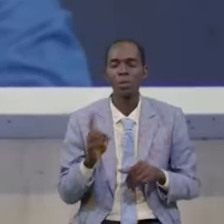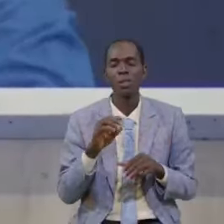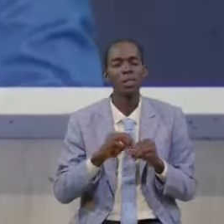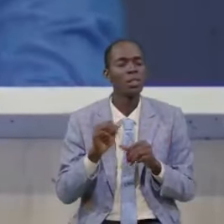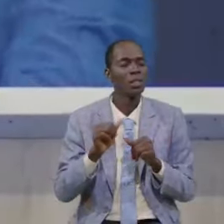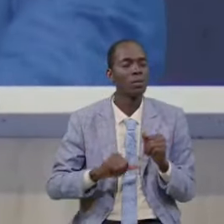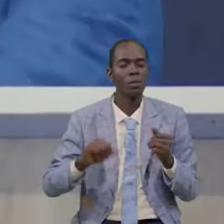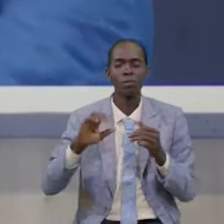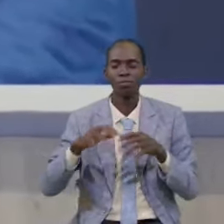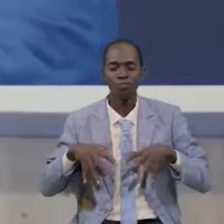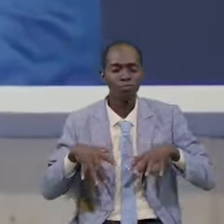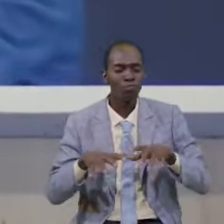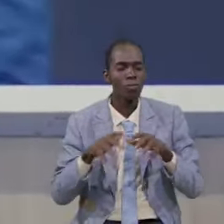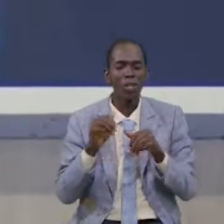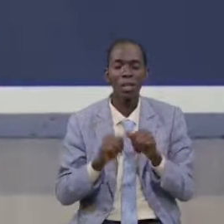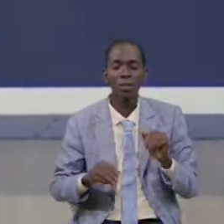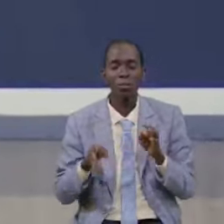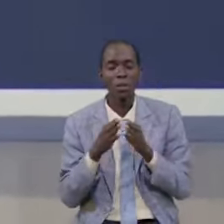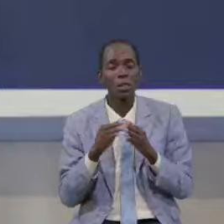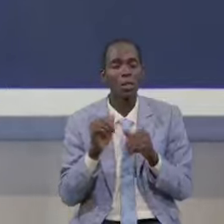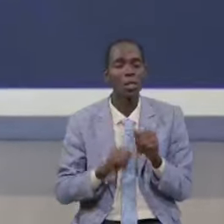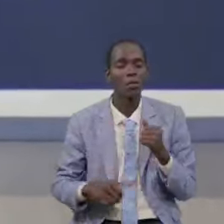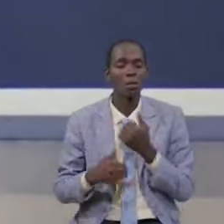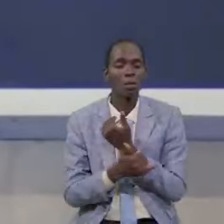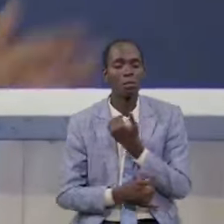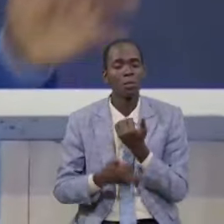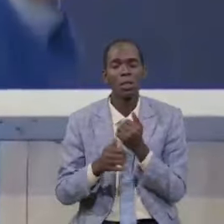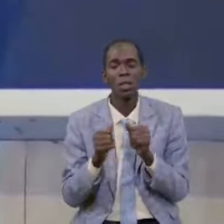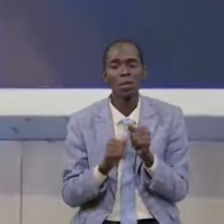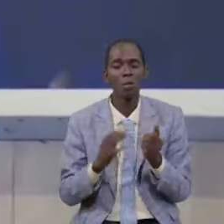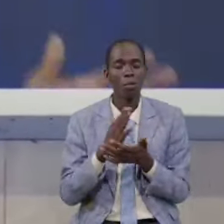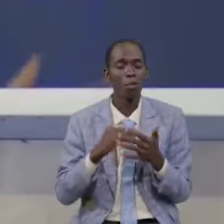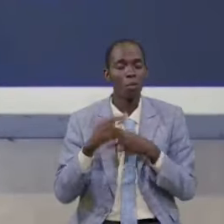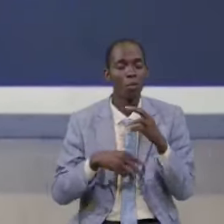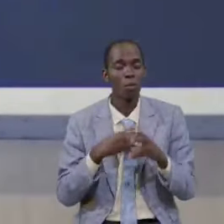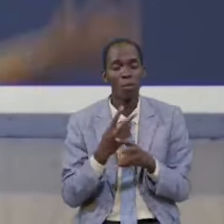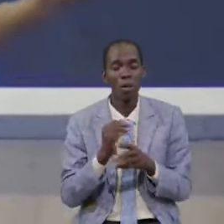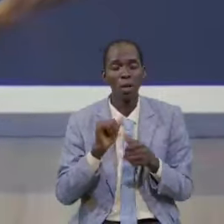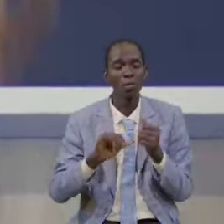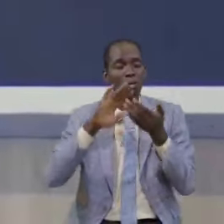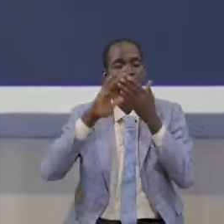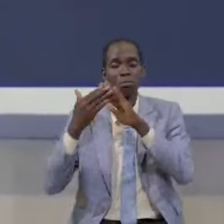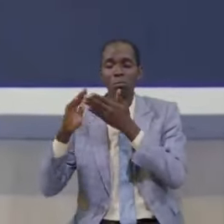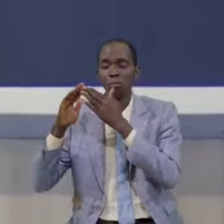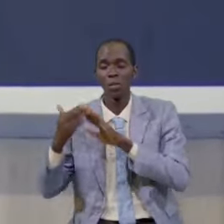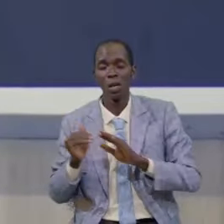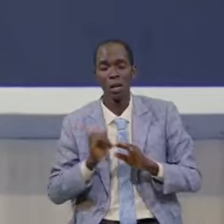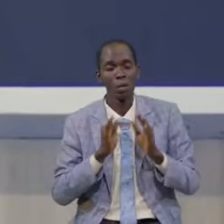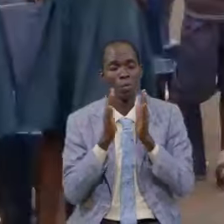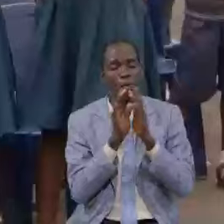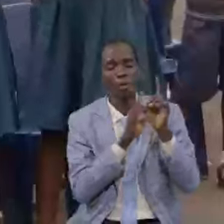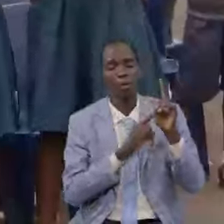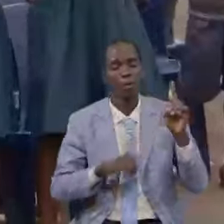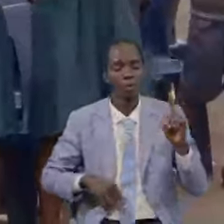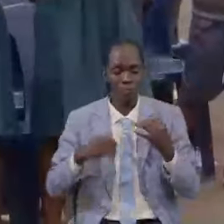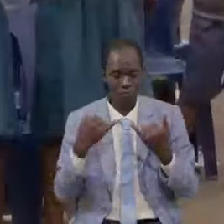and every community. I pray, Lord, that this day will be a special day in